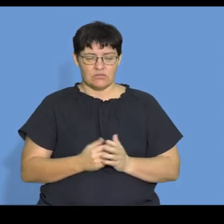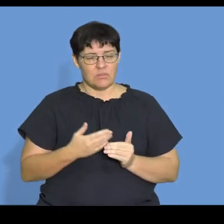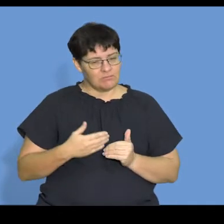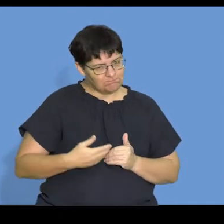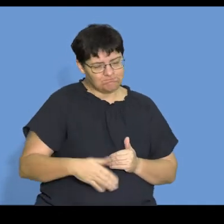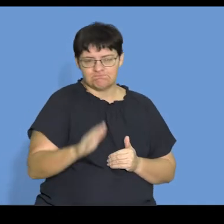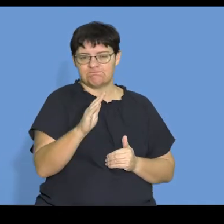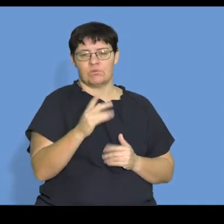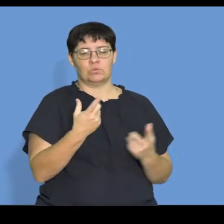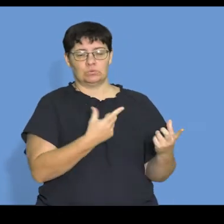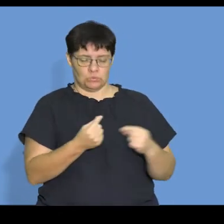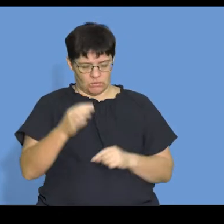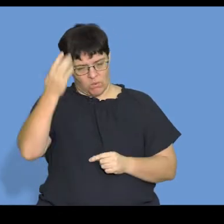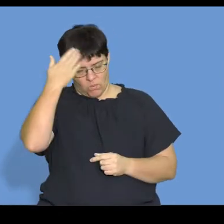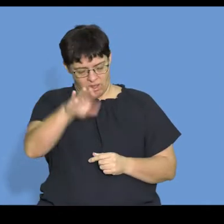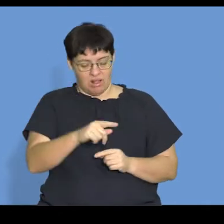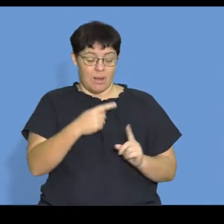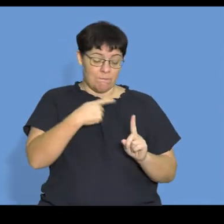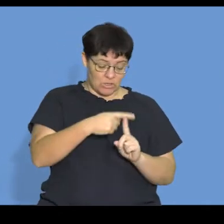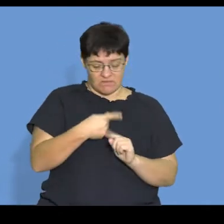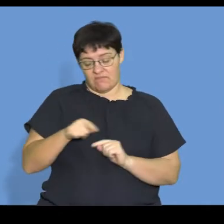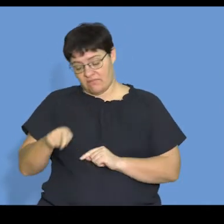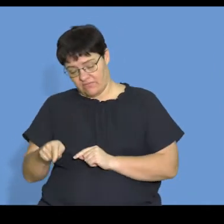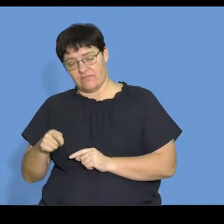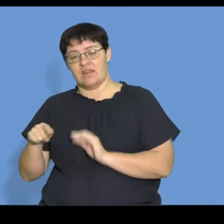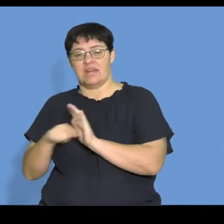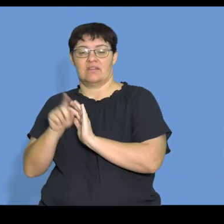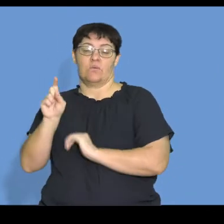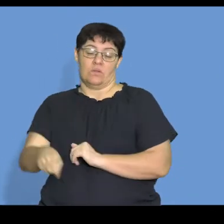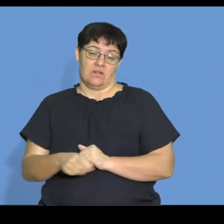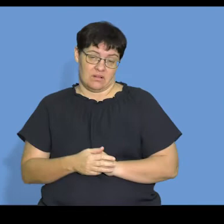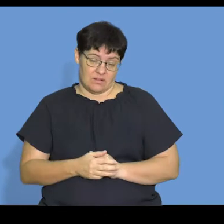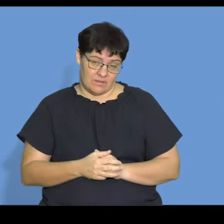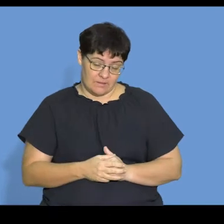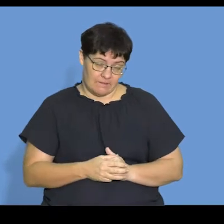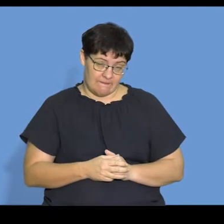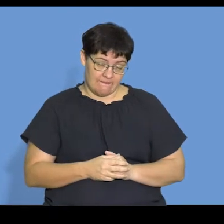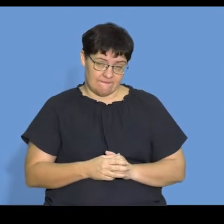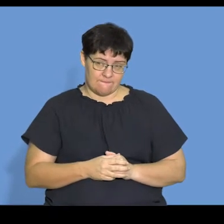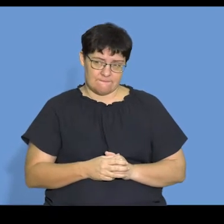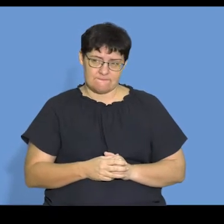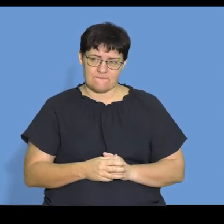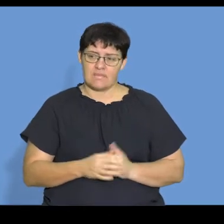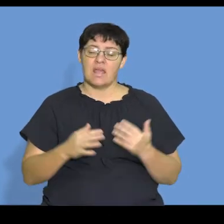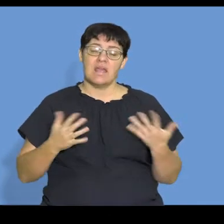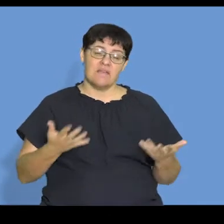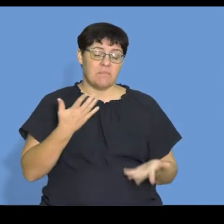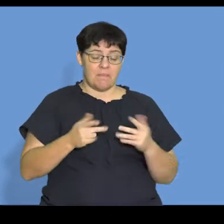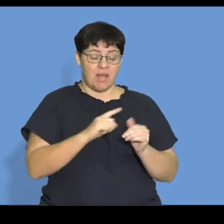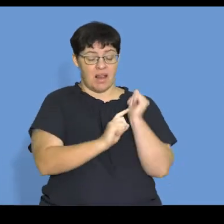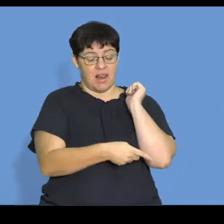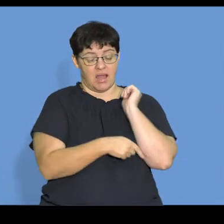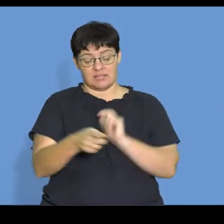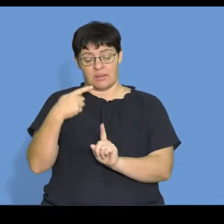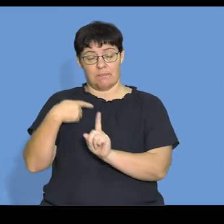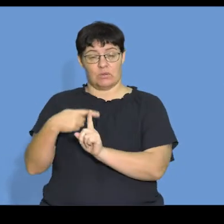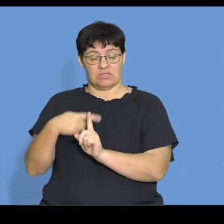do the right thing. Now let's go back to the positive one. If the last term is a positive,